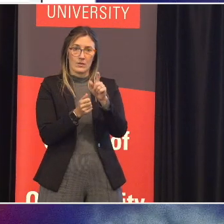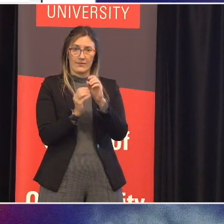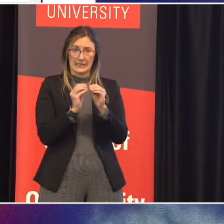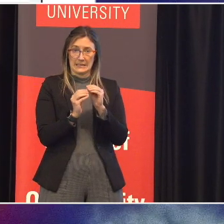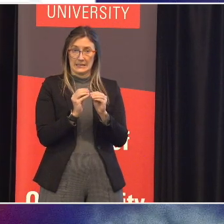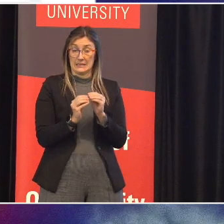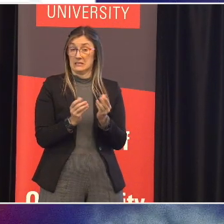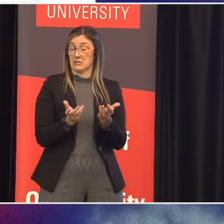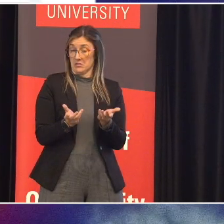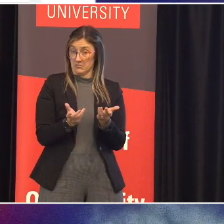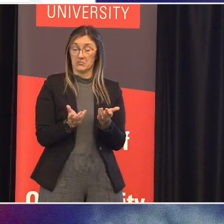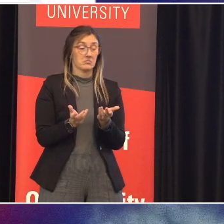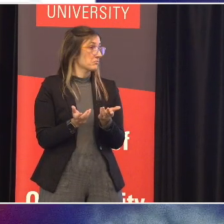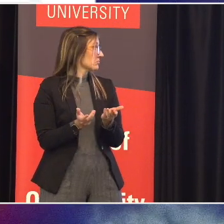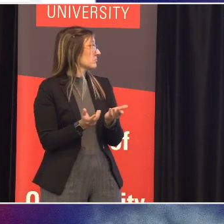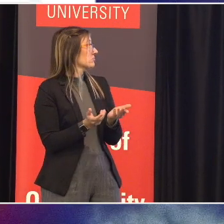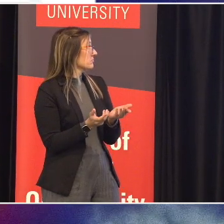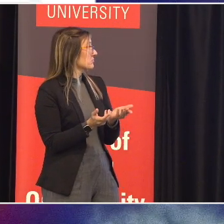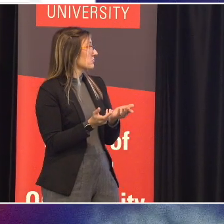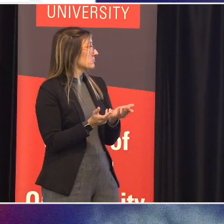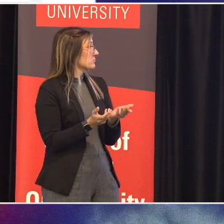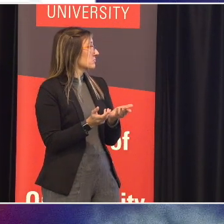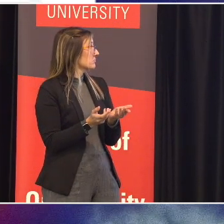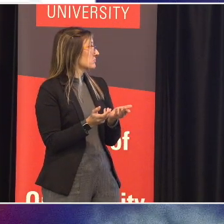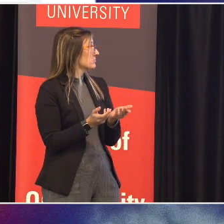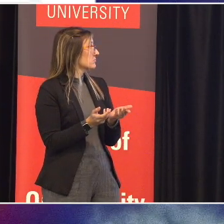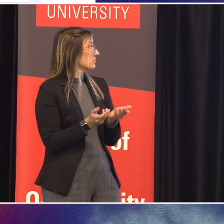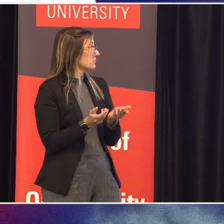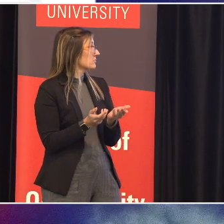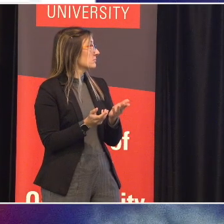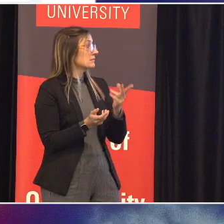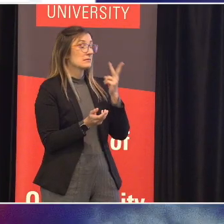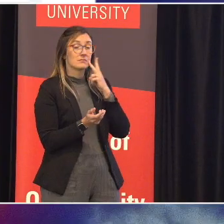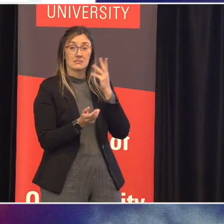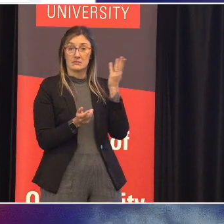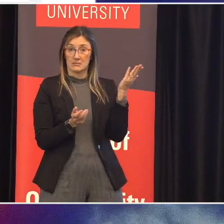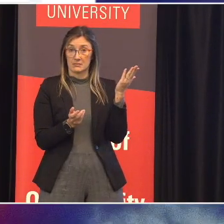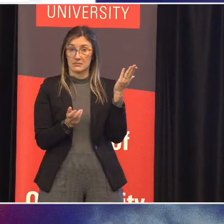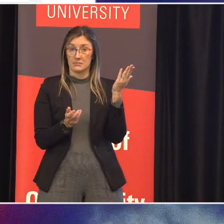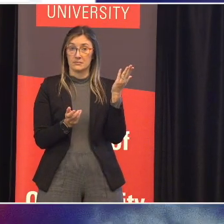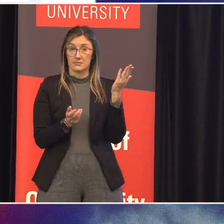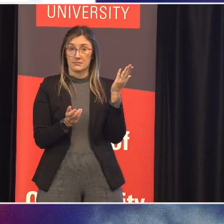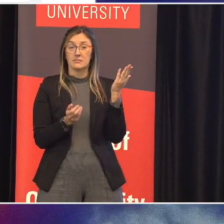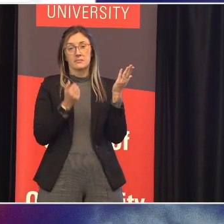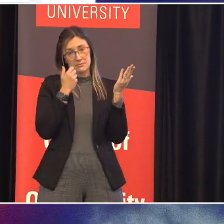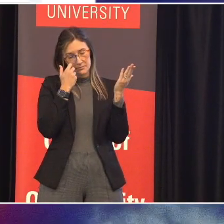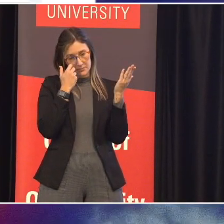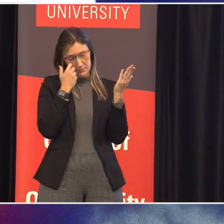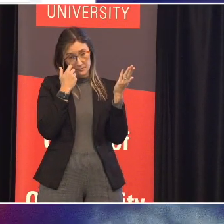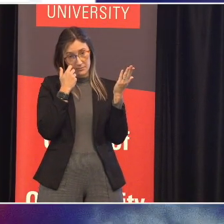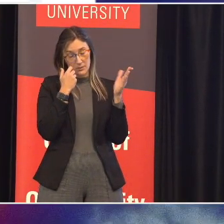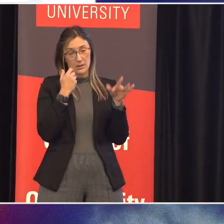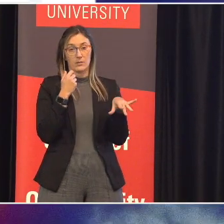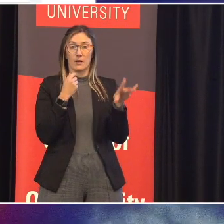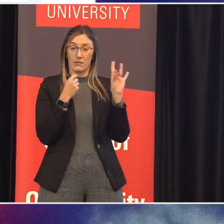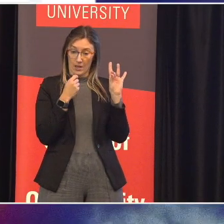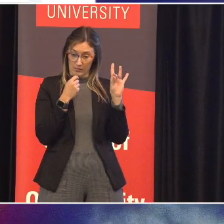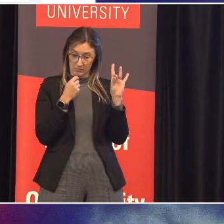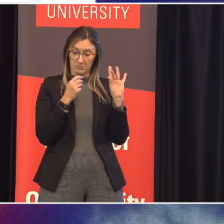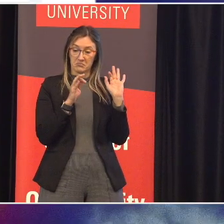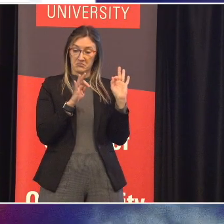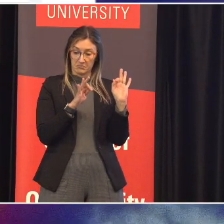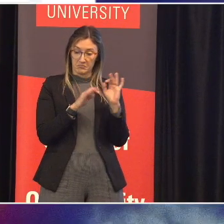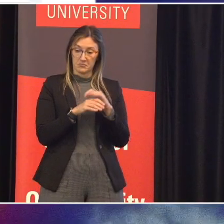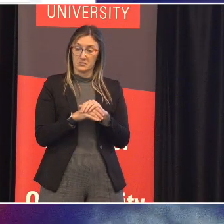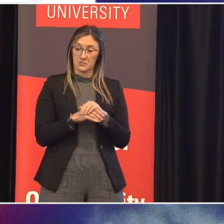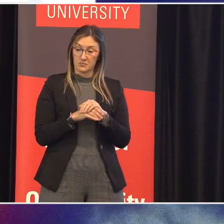So we're going to go in here and locate it, and guess what? It's right there. If we had been doing this work,